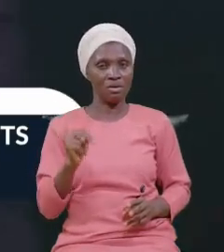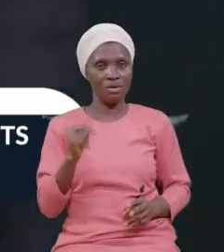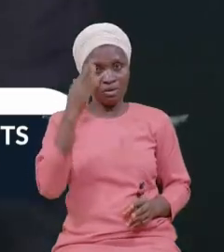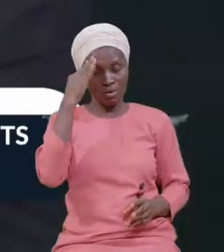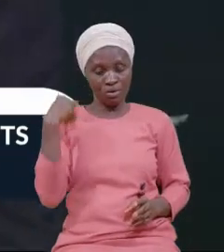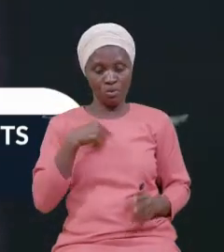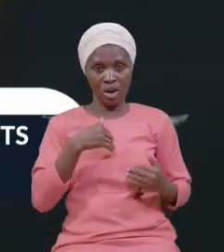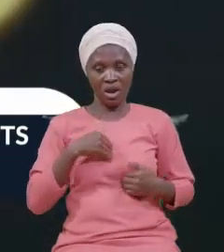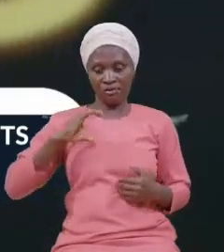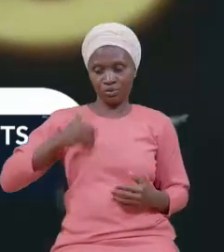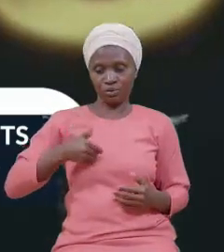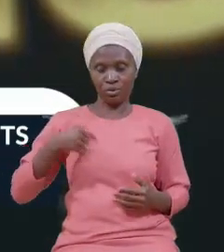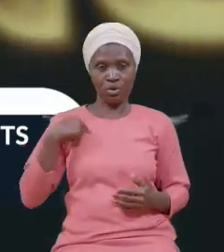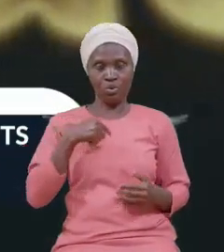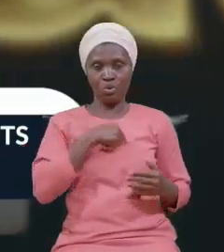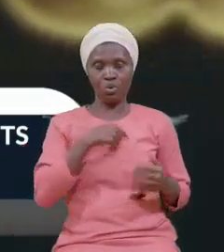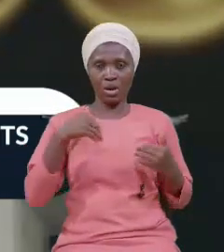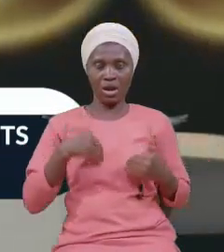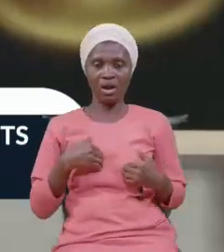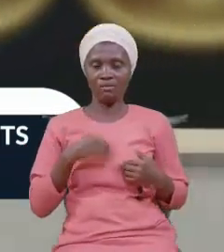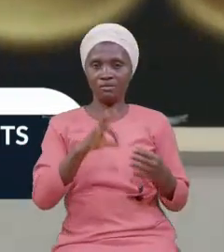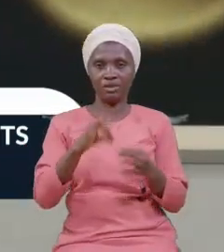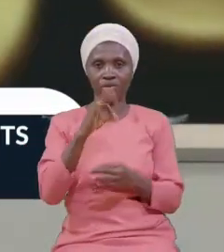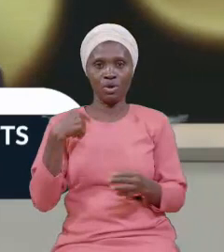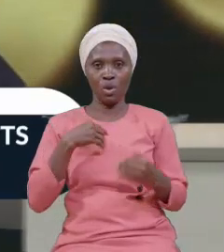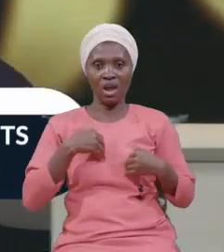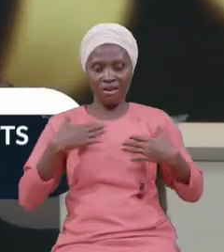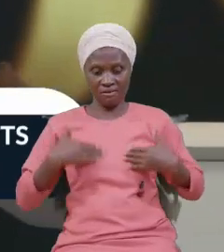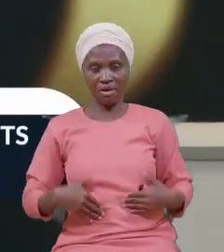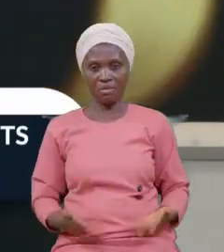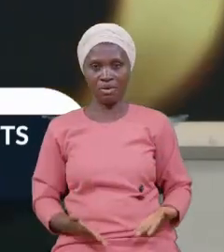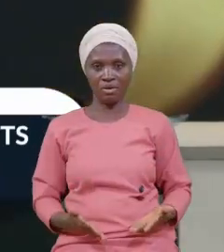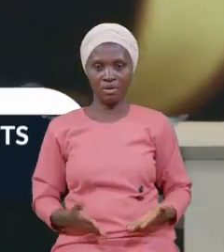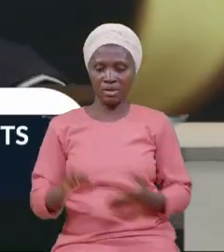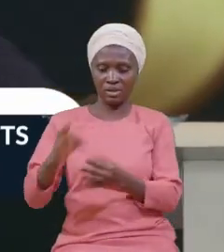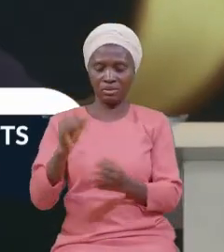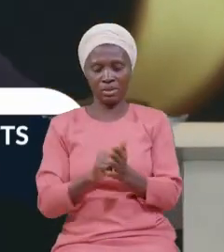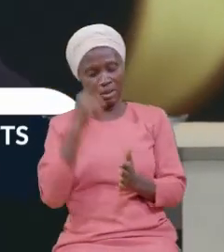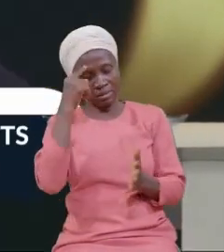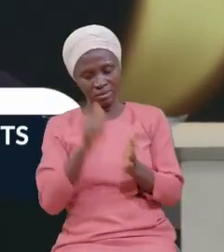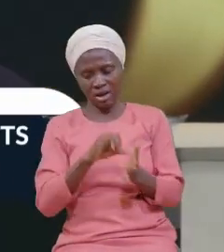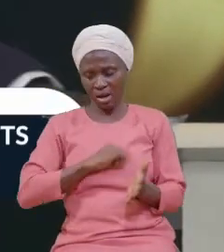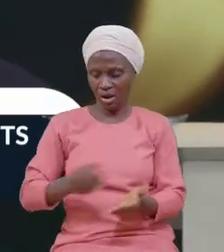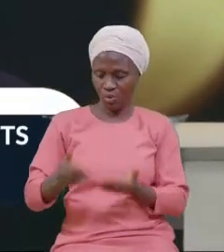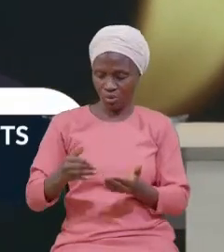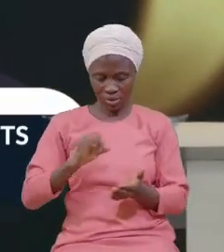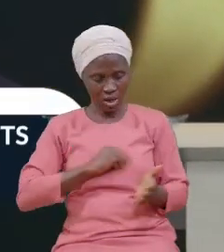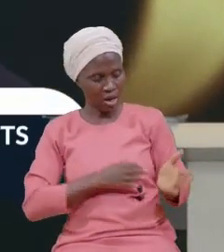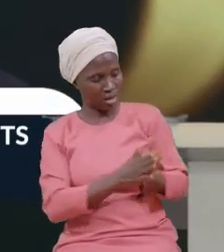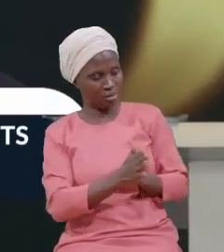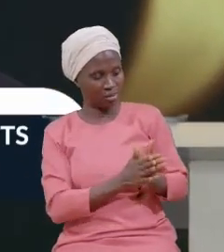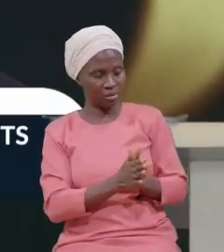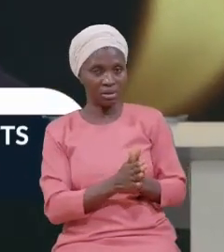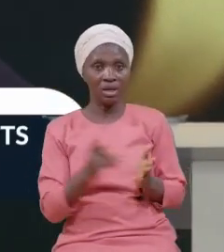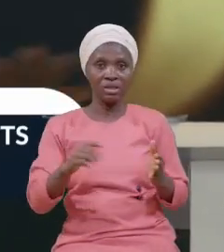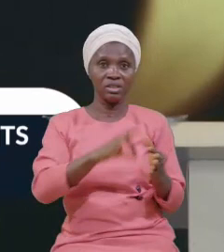by, I think, I feel, I want to, I desire, by the spirit of the weak, of weak